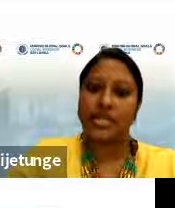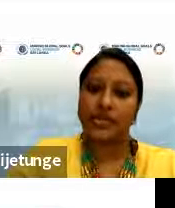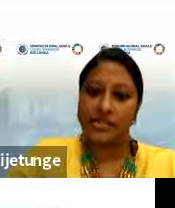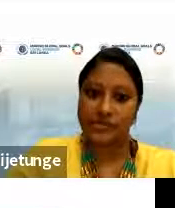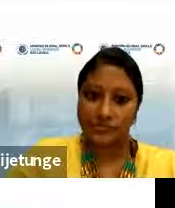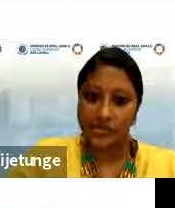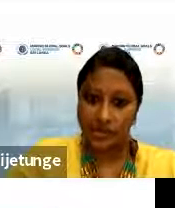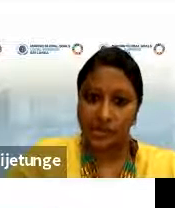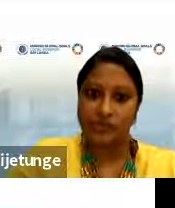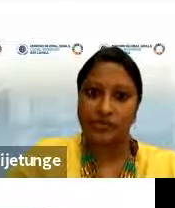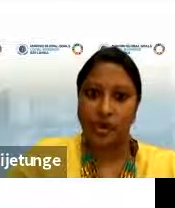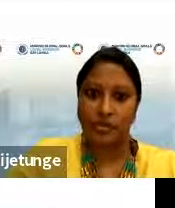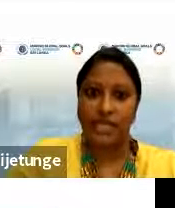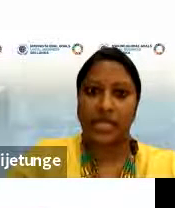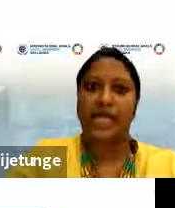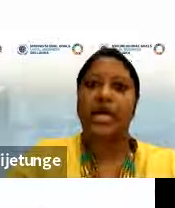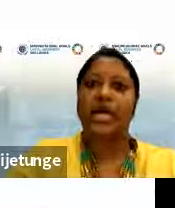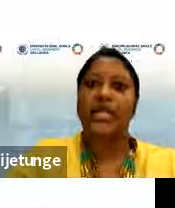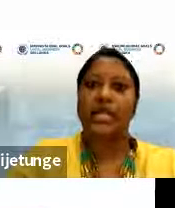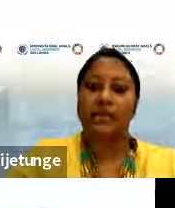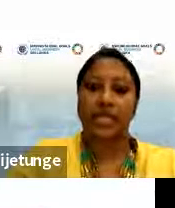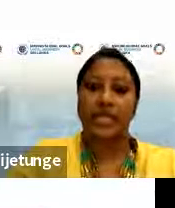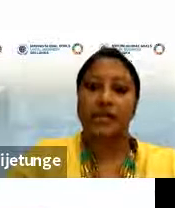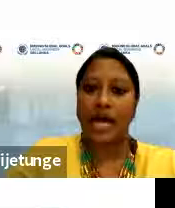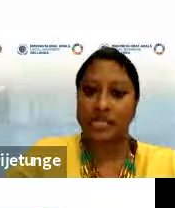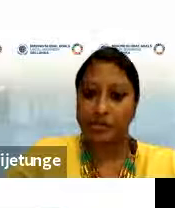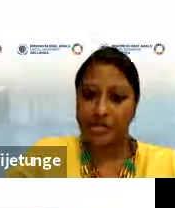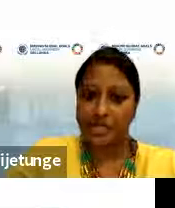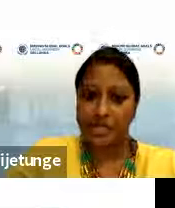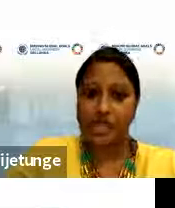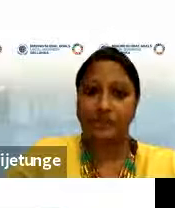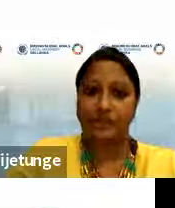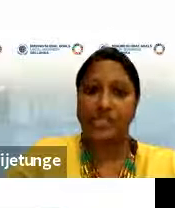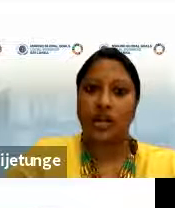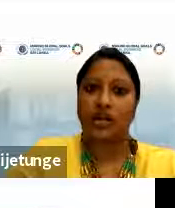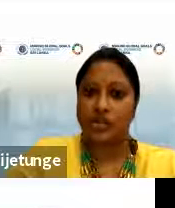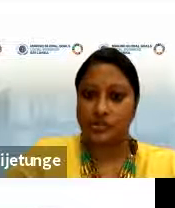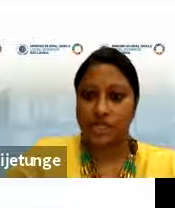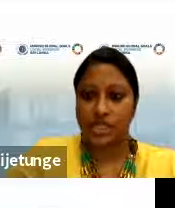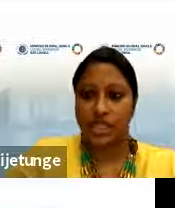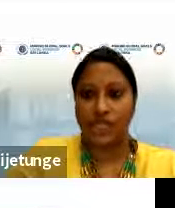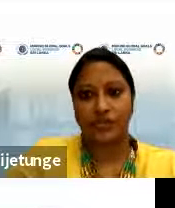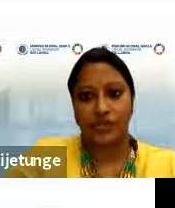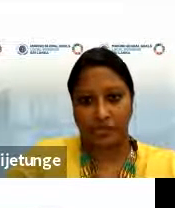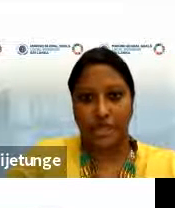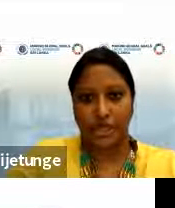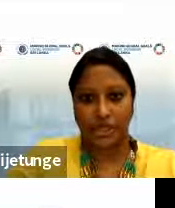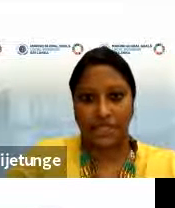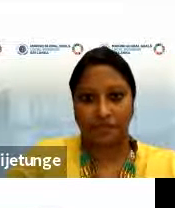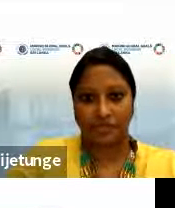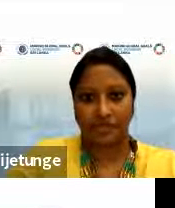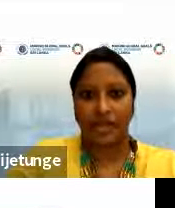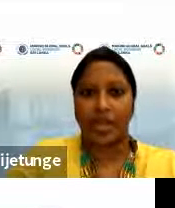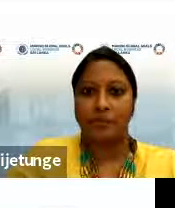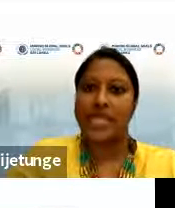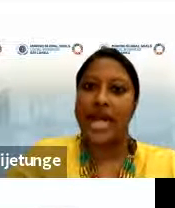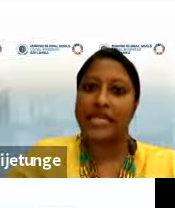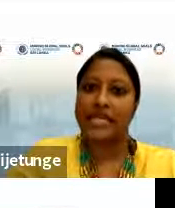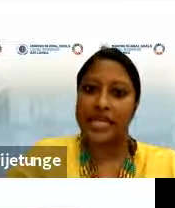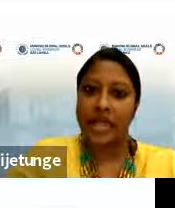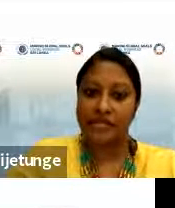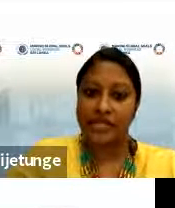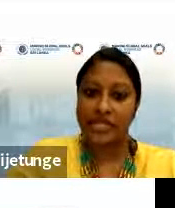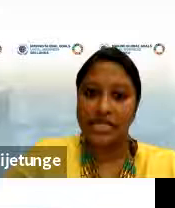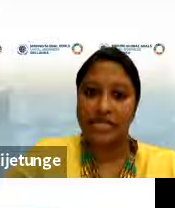Kutilan was also formerly the immediate past president of the Ceylon Association of Shipping Agents. Ms.